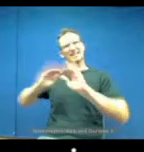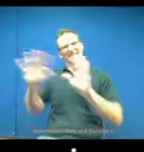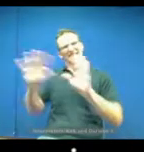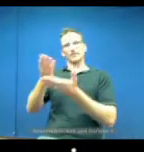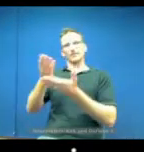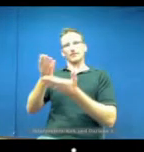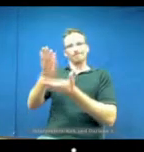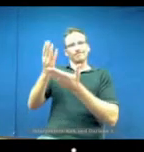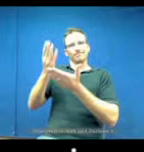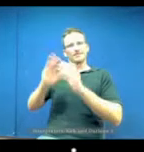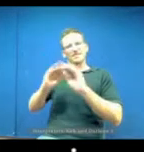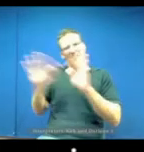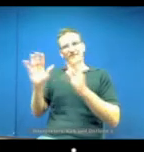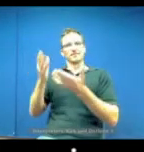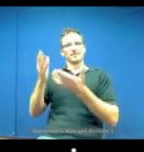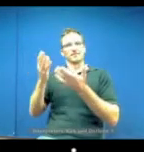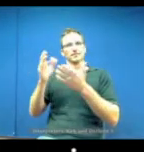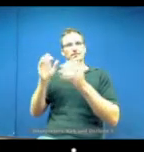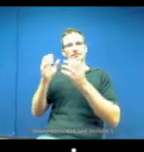kind of standard of proof.